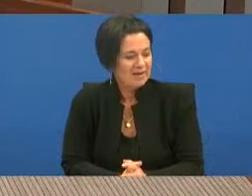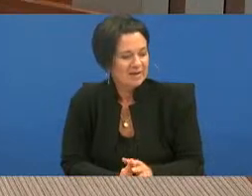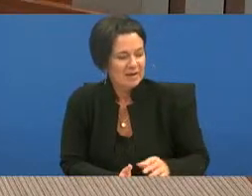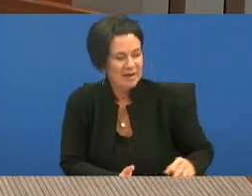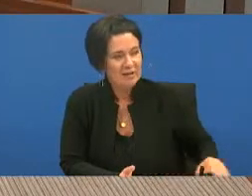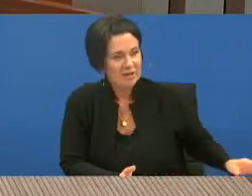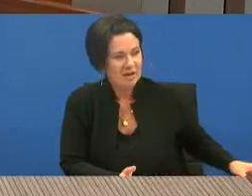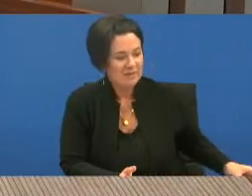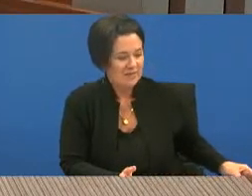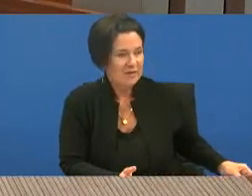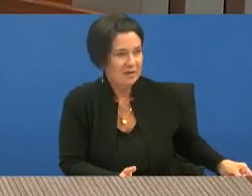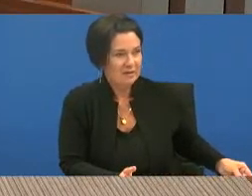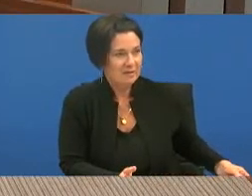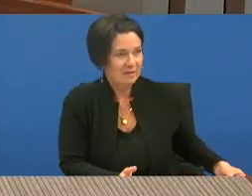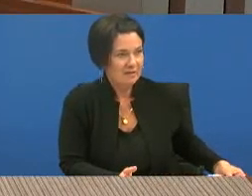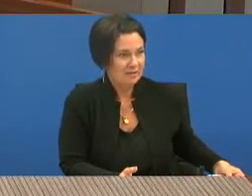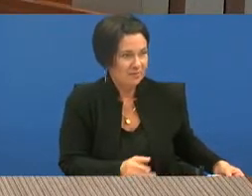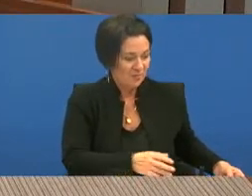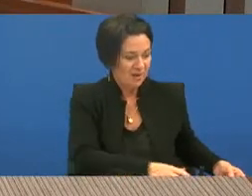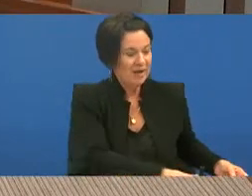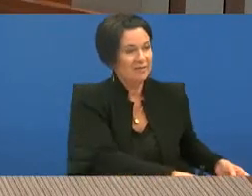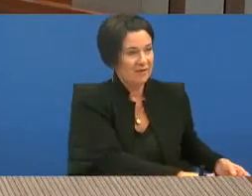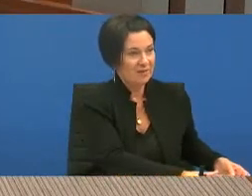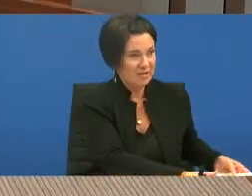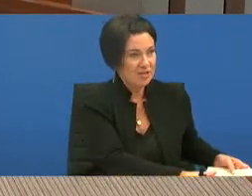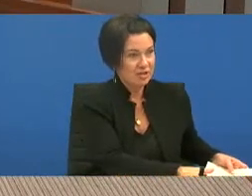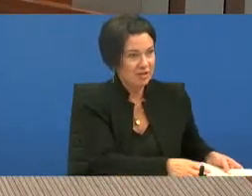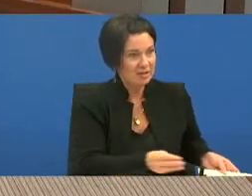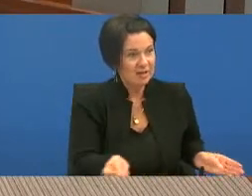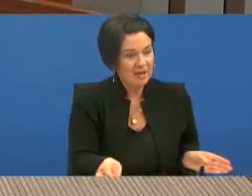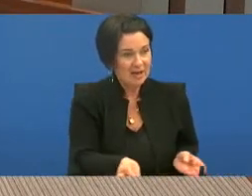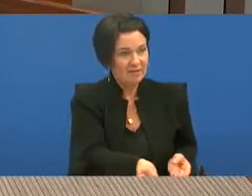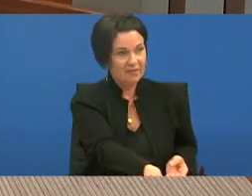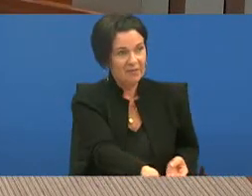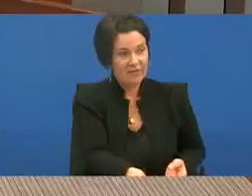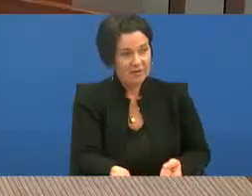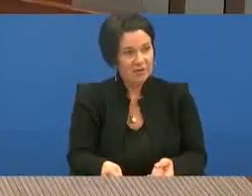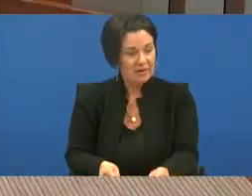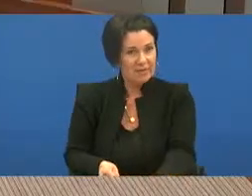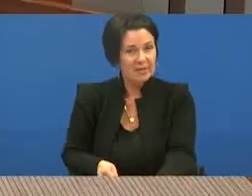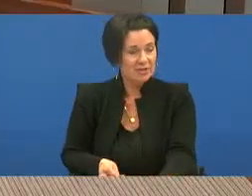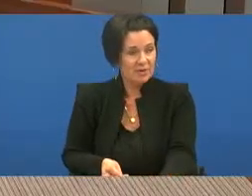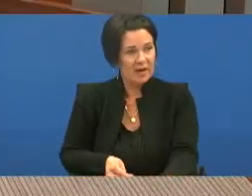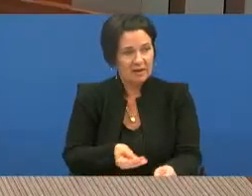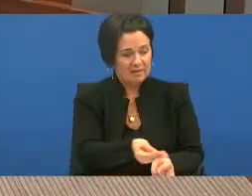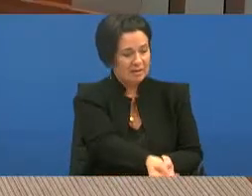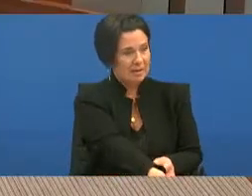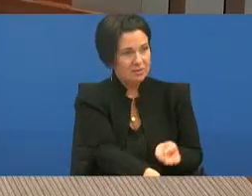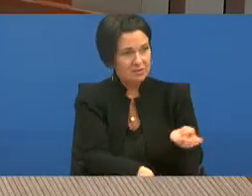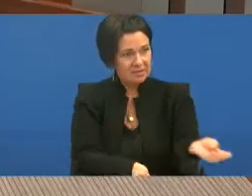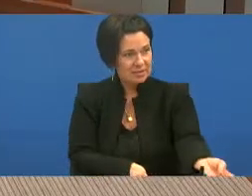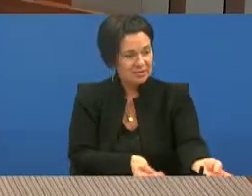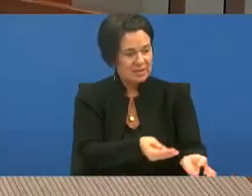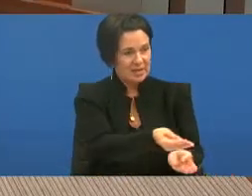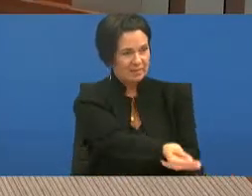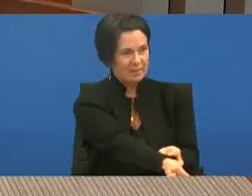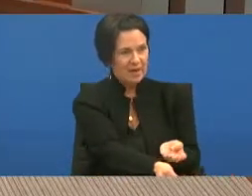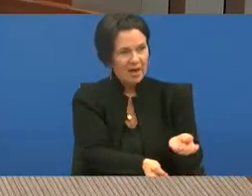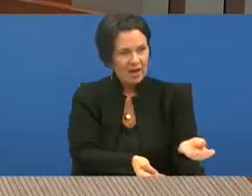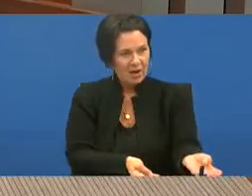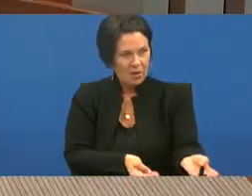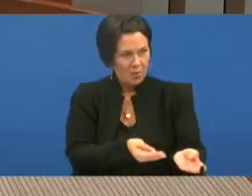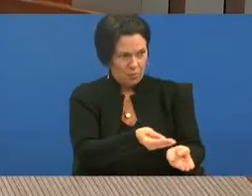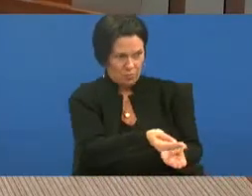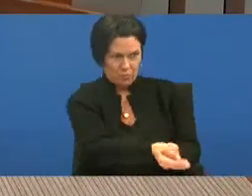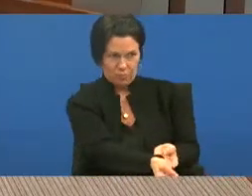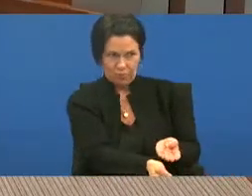another ordinance from there to the next point. So That's right. Yeah, that would be I think that's great. the play. Because Okay. they need to make payroll. Motion approved.